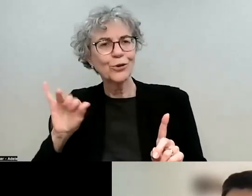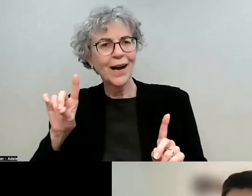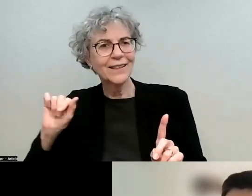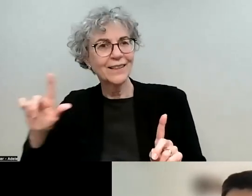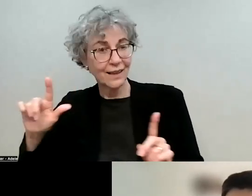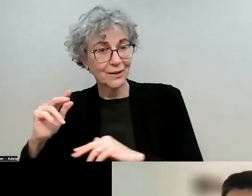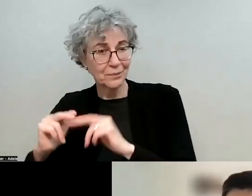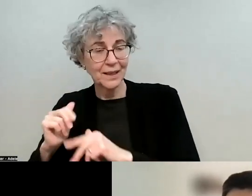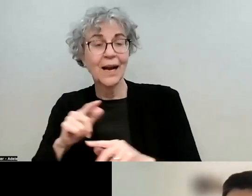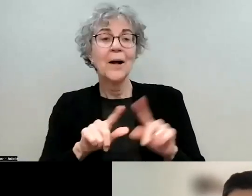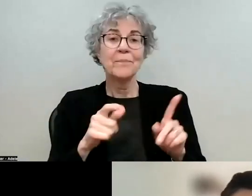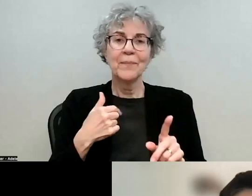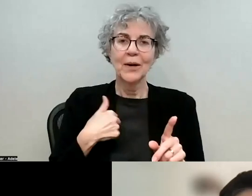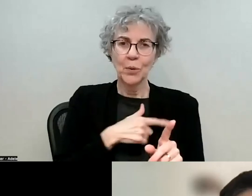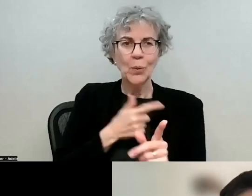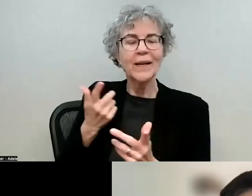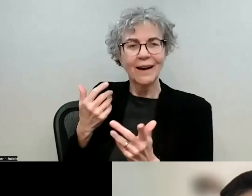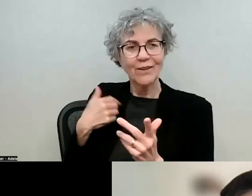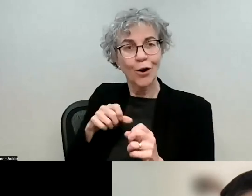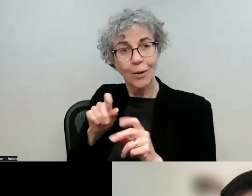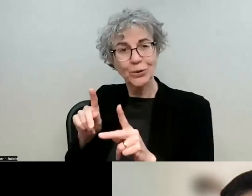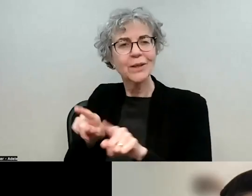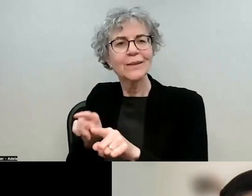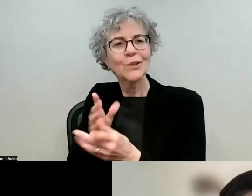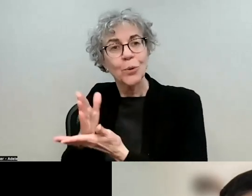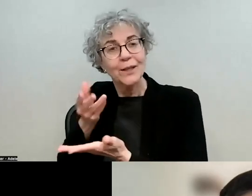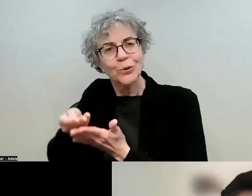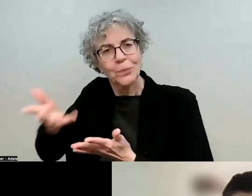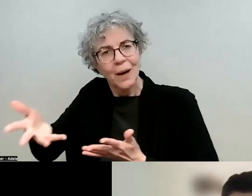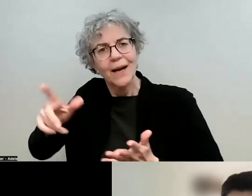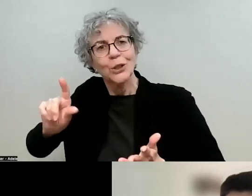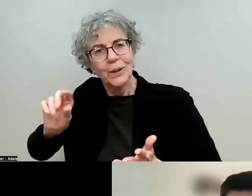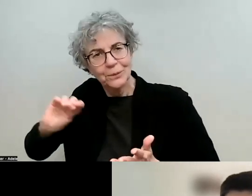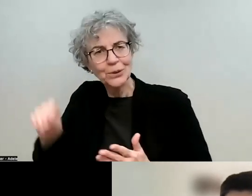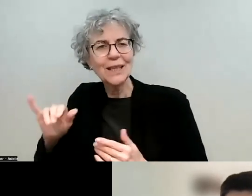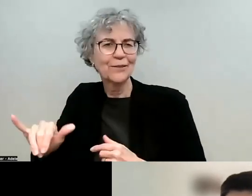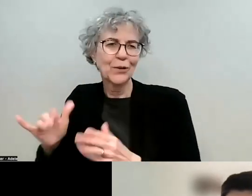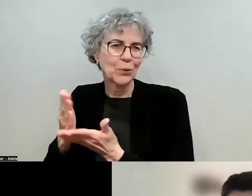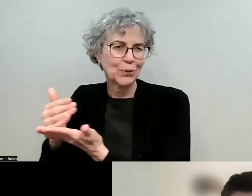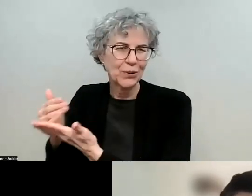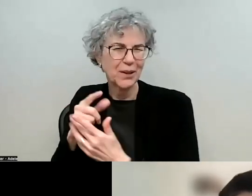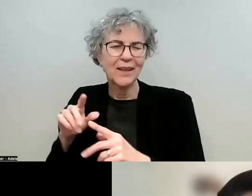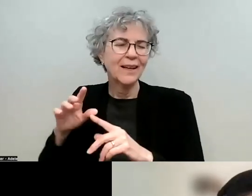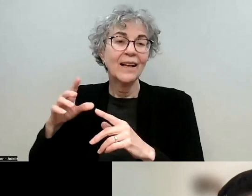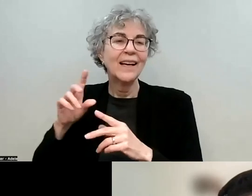of right the opportunity to buy 20% of those units, and more details on that still need to be worked out.